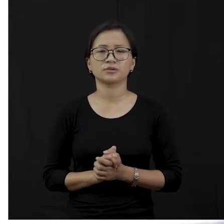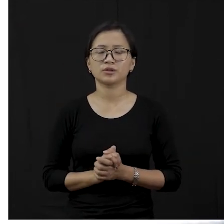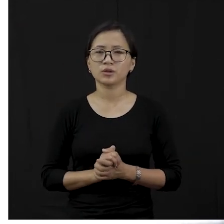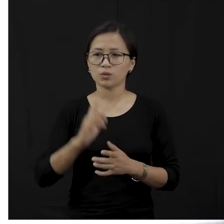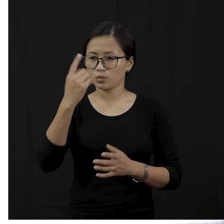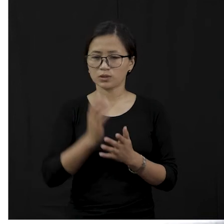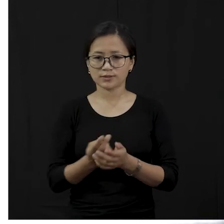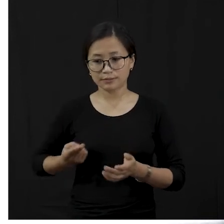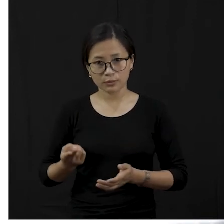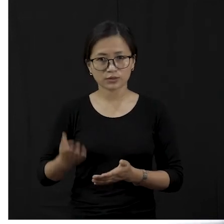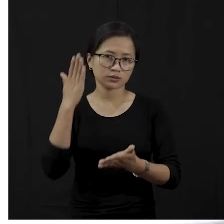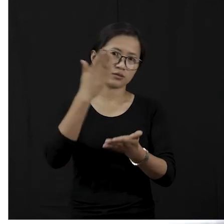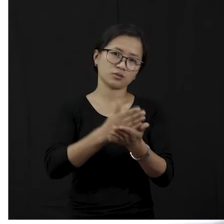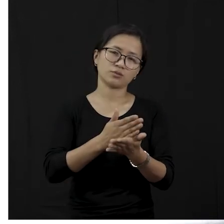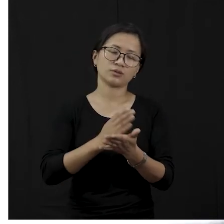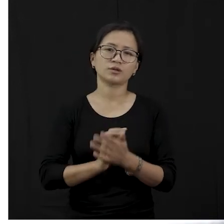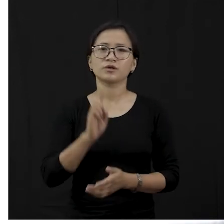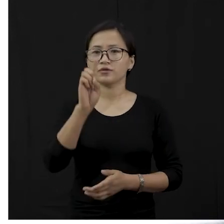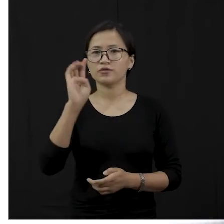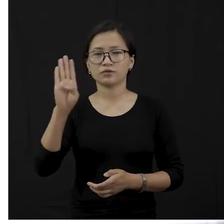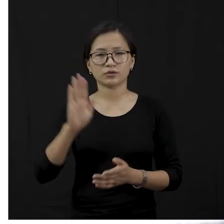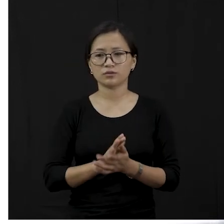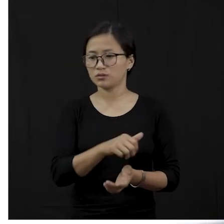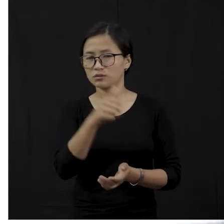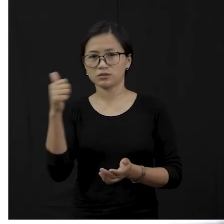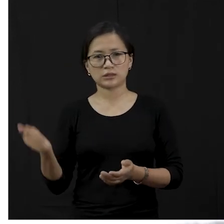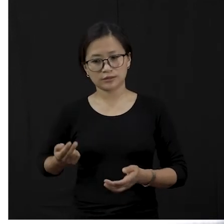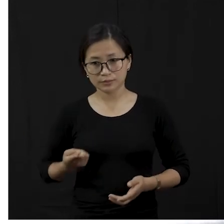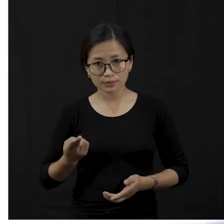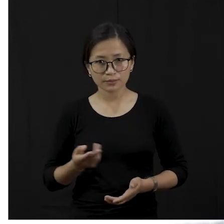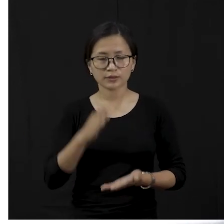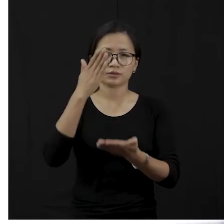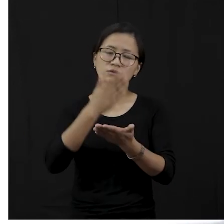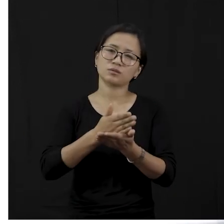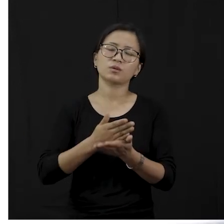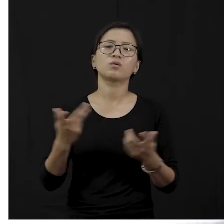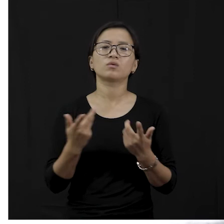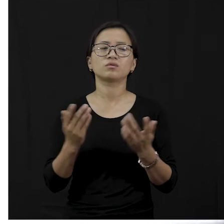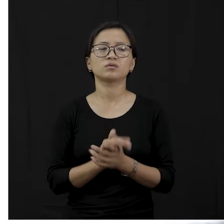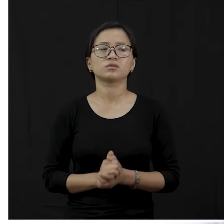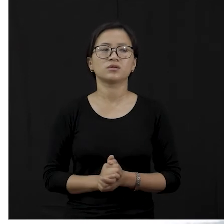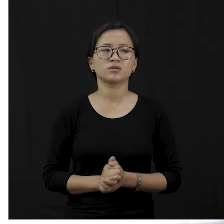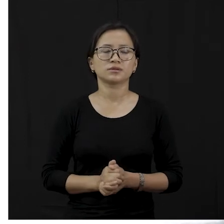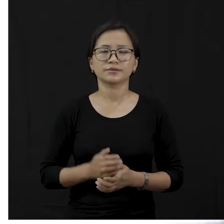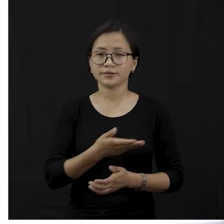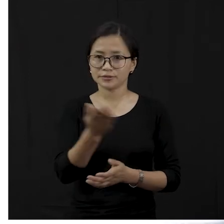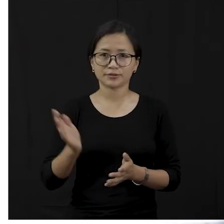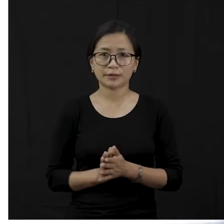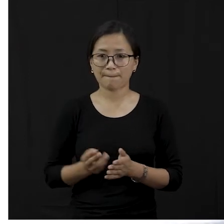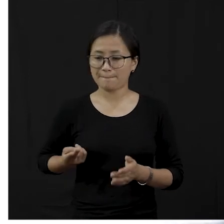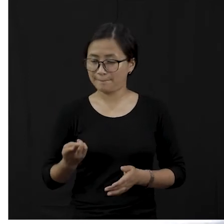bus stop and 14 children from another bus stop. How many children are there in the bus?